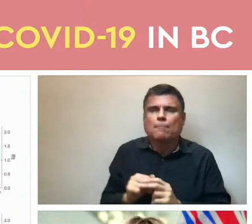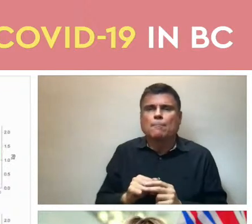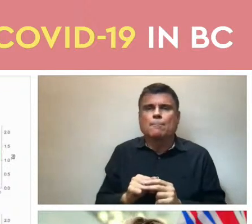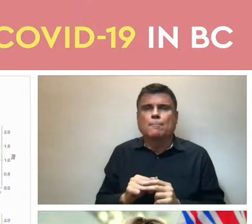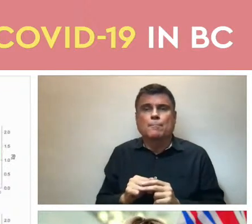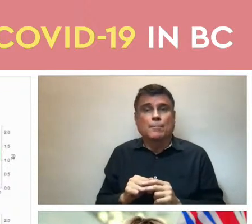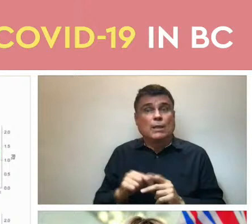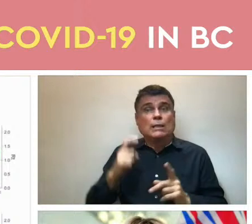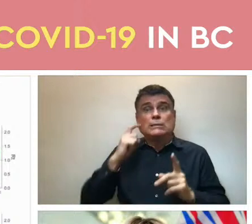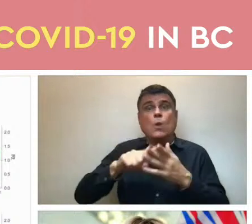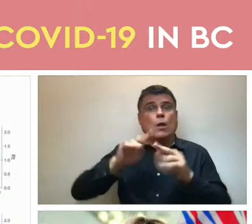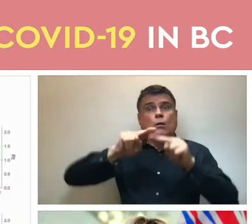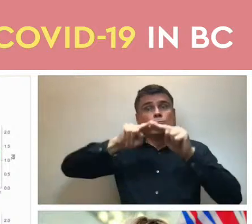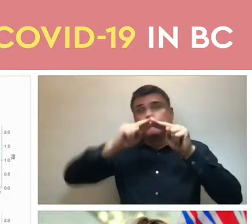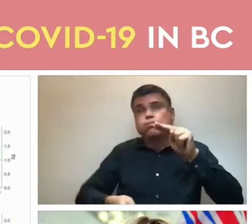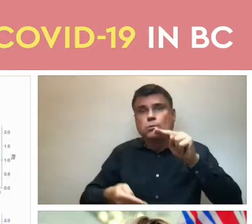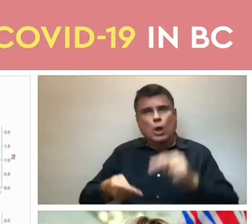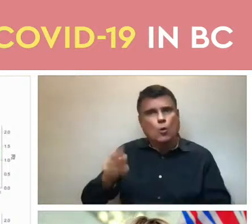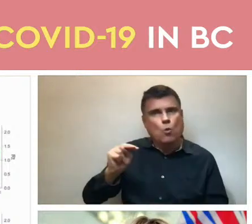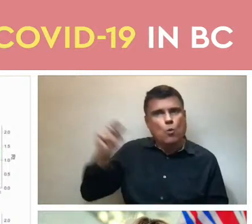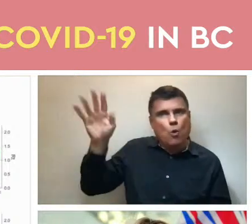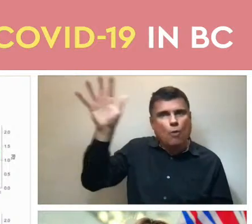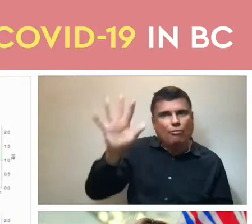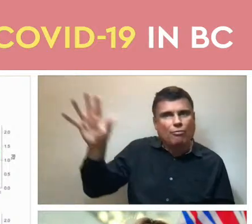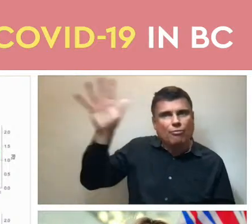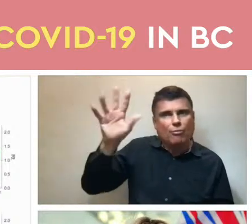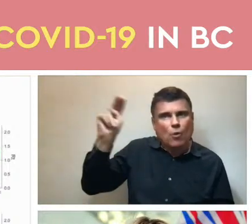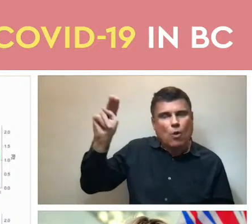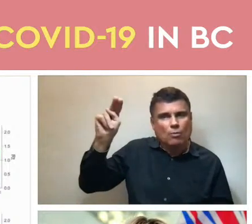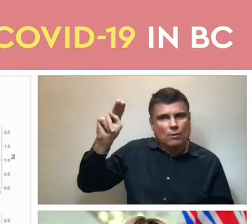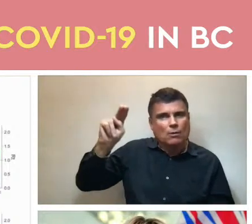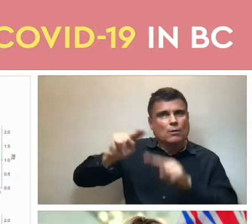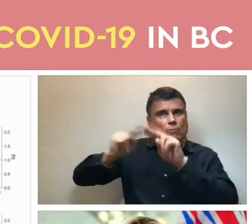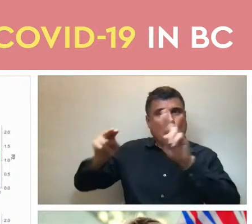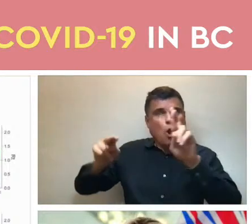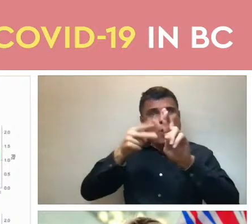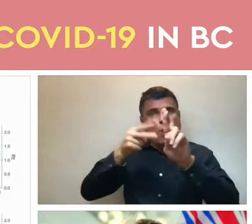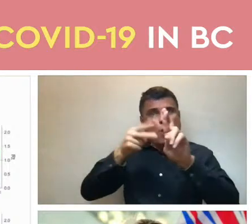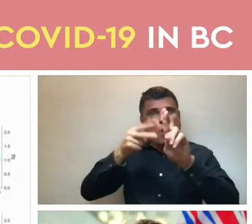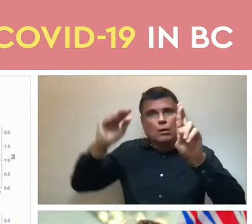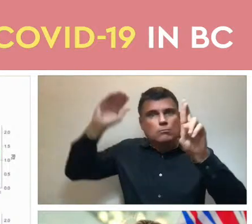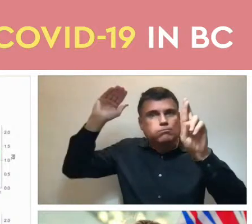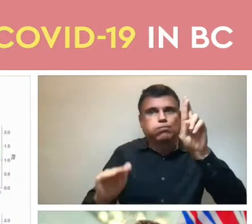where the impact of this virus has really been tremendous over the last few months.